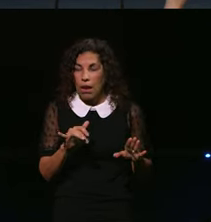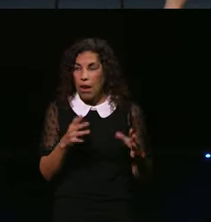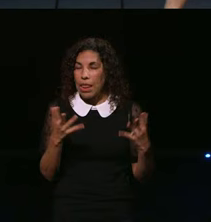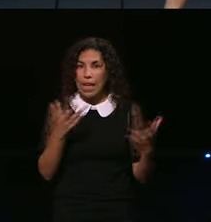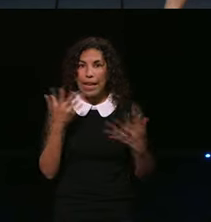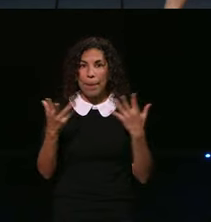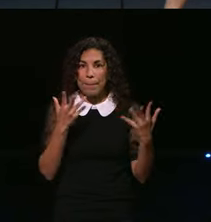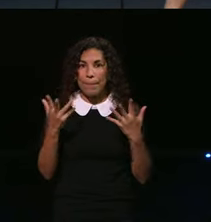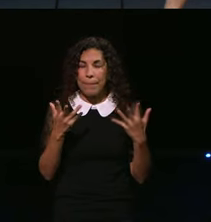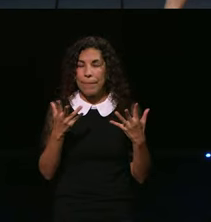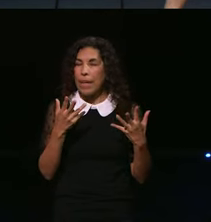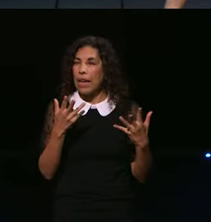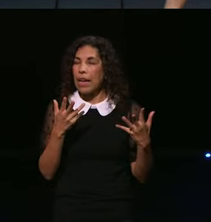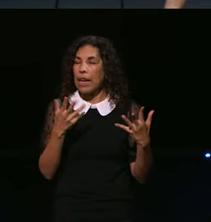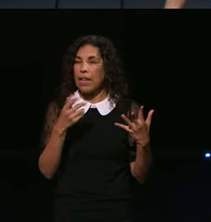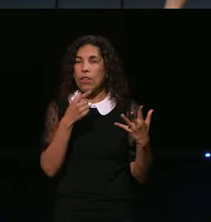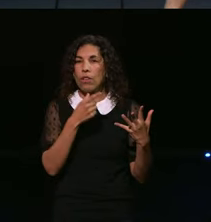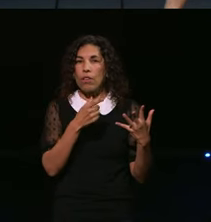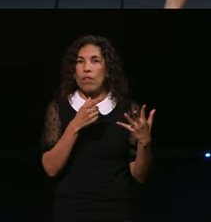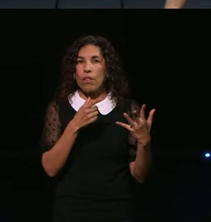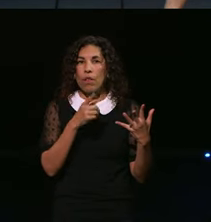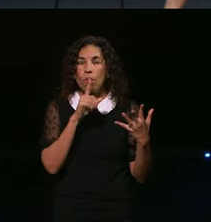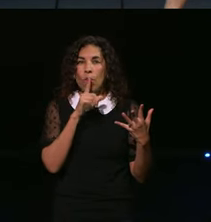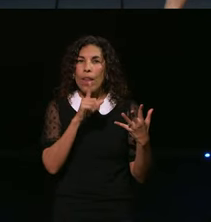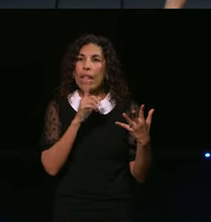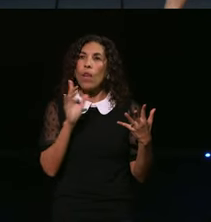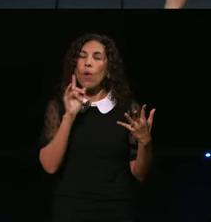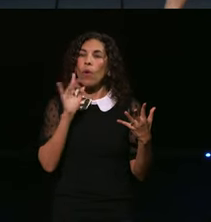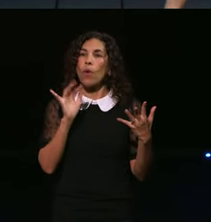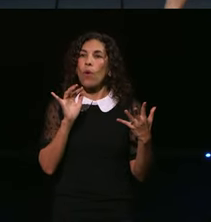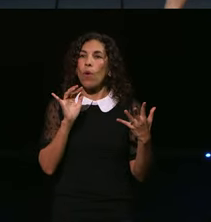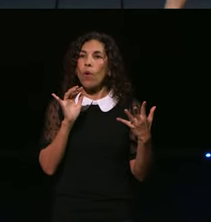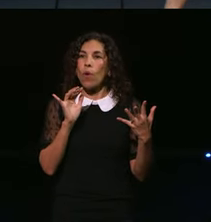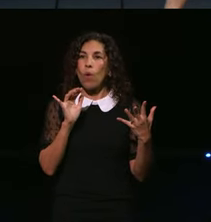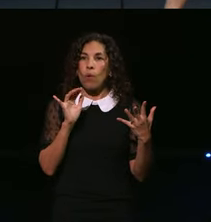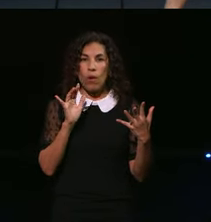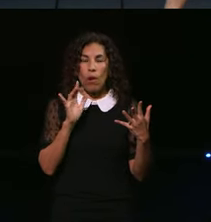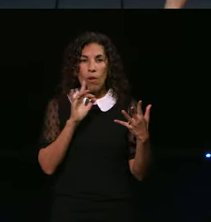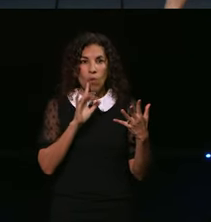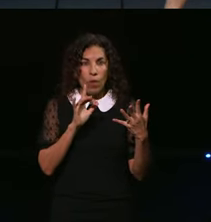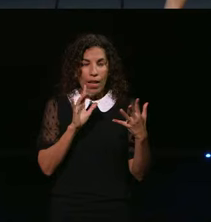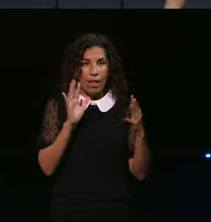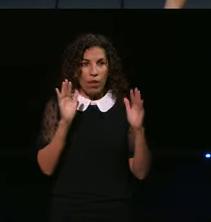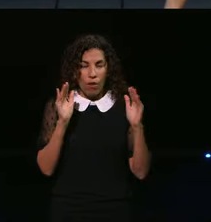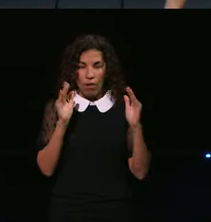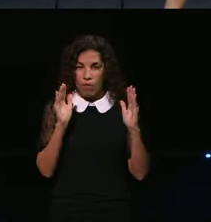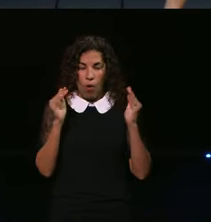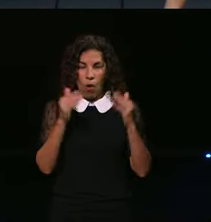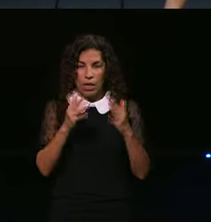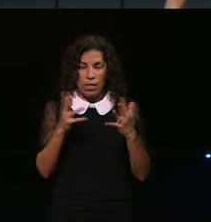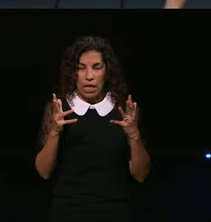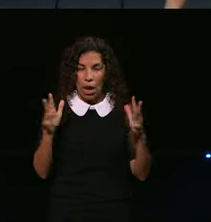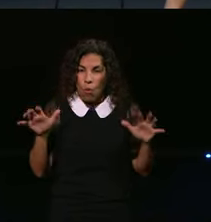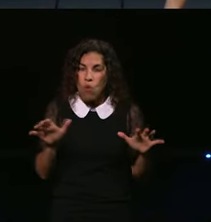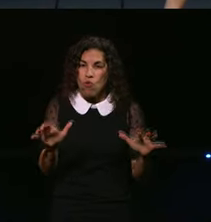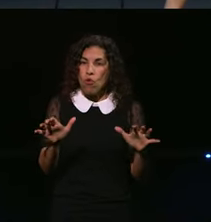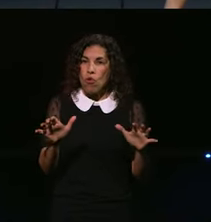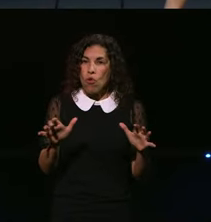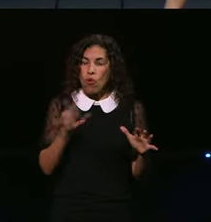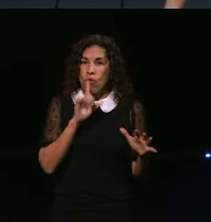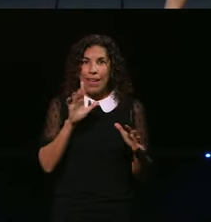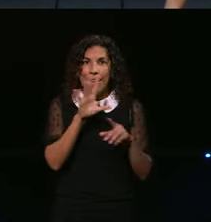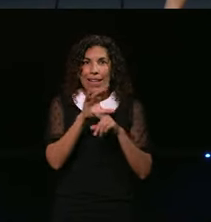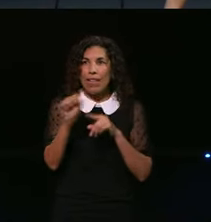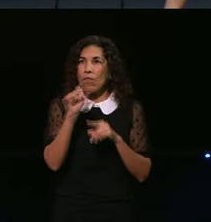a she really keep me in on the tall. It's like such an amazing. It's like a